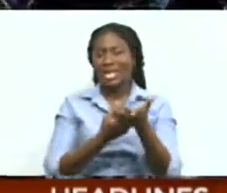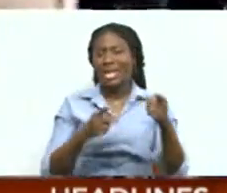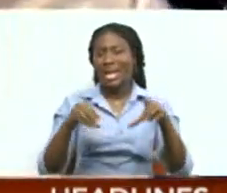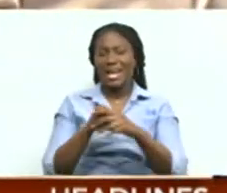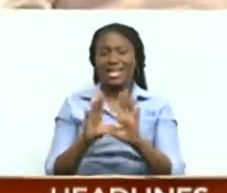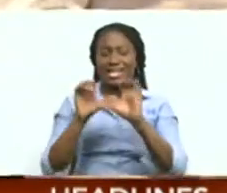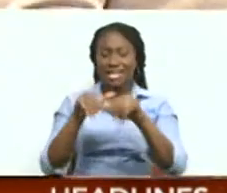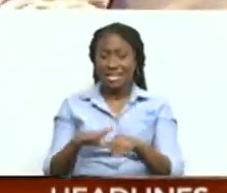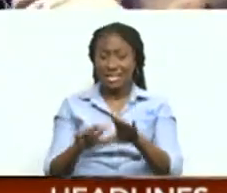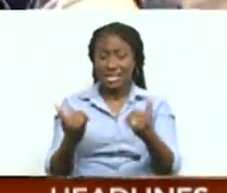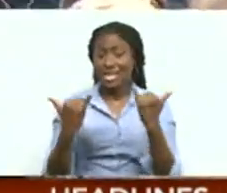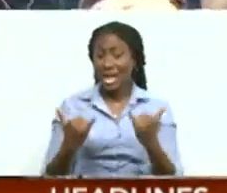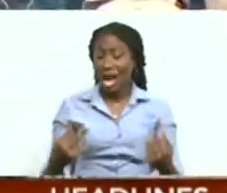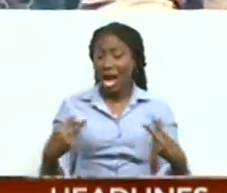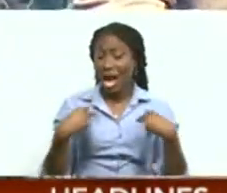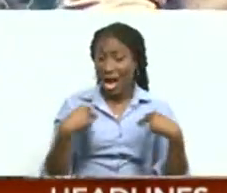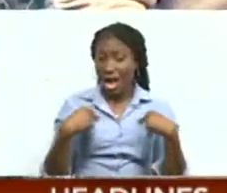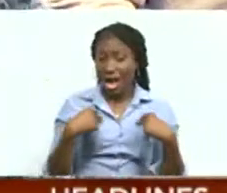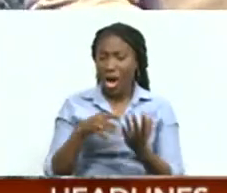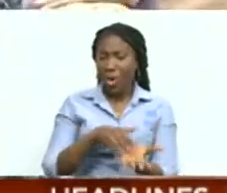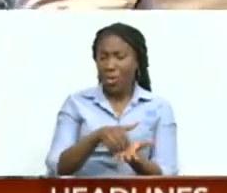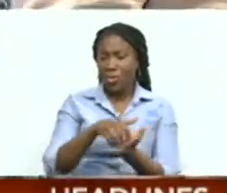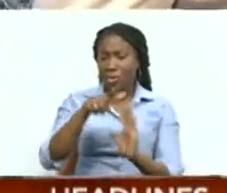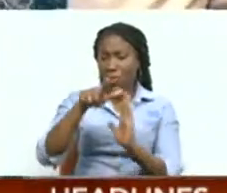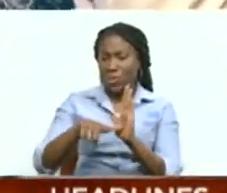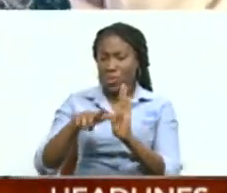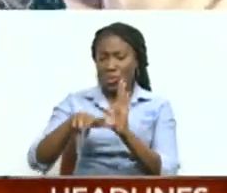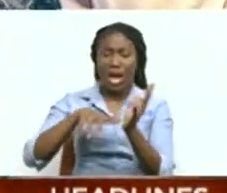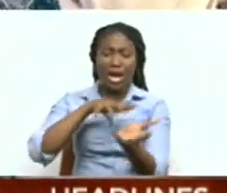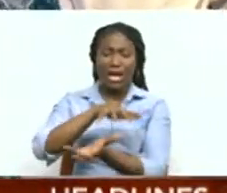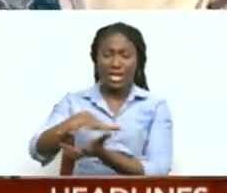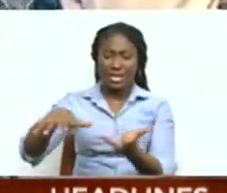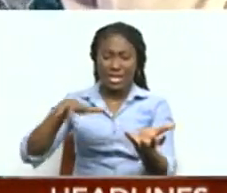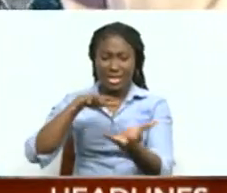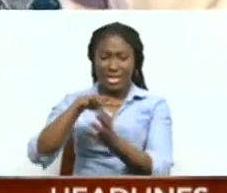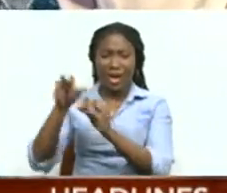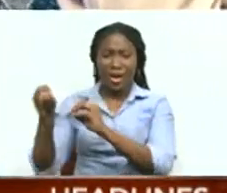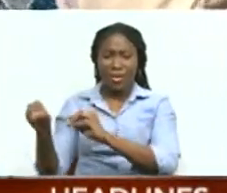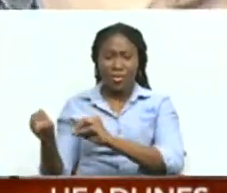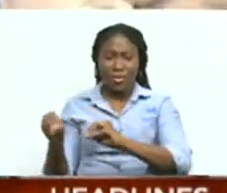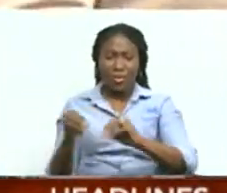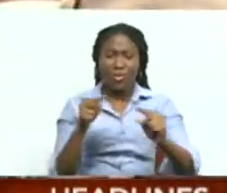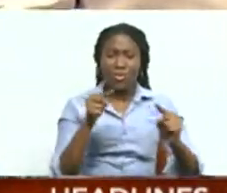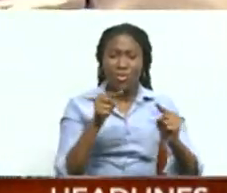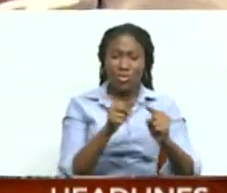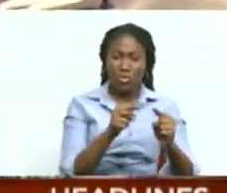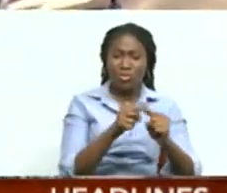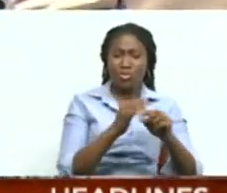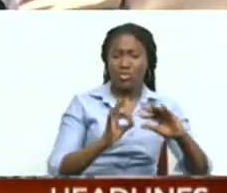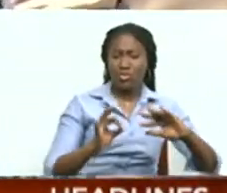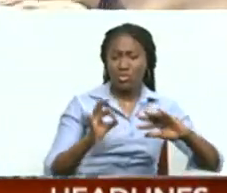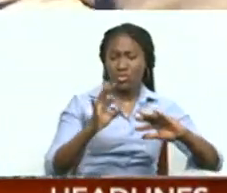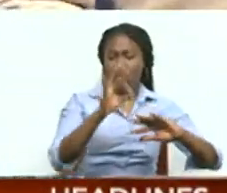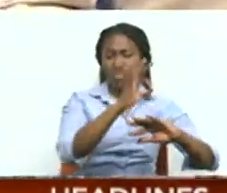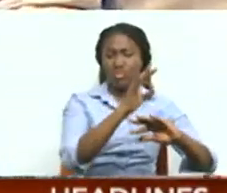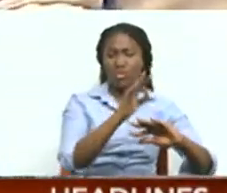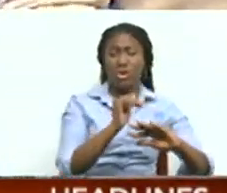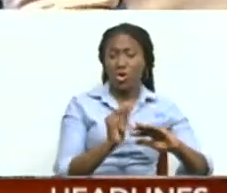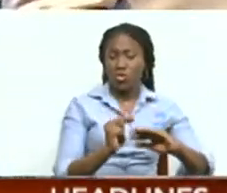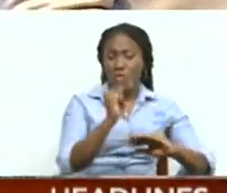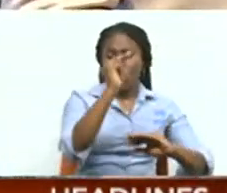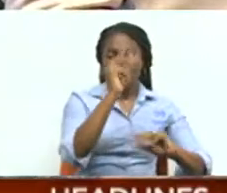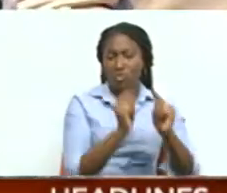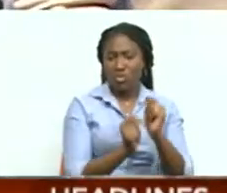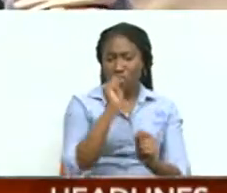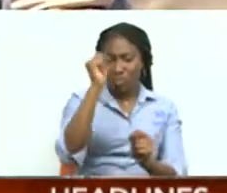Atlantic? What we do have is a weak low-level to surface trough that is moving towards the Windward Islands north of Trinidad and Tobago. That's bringing